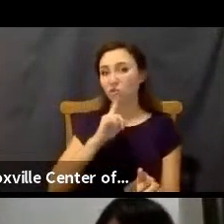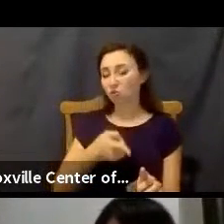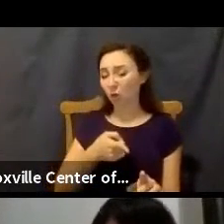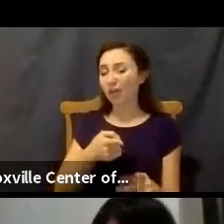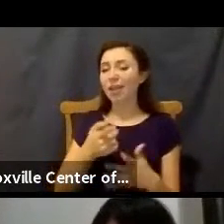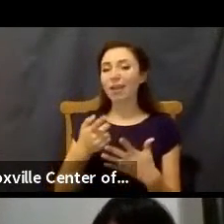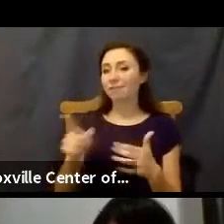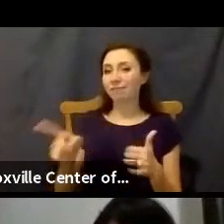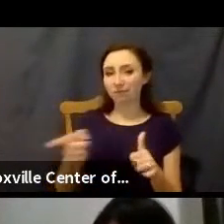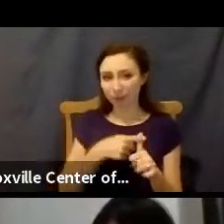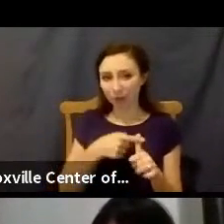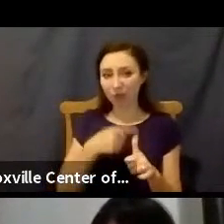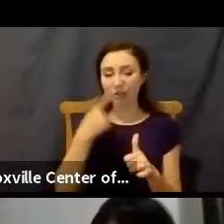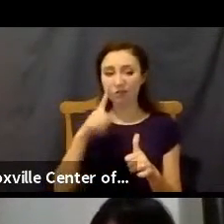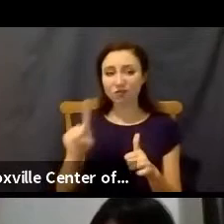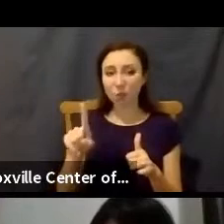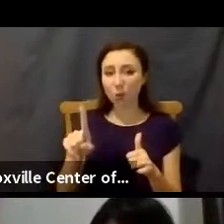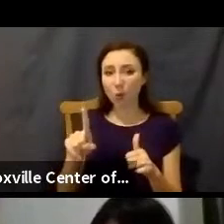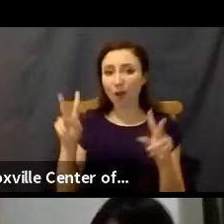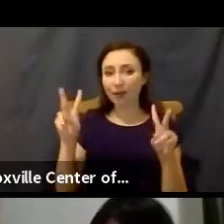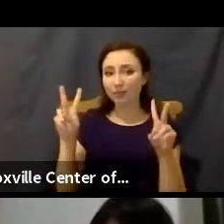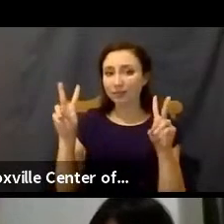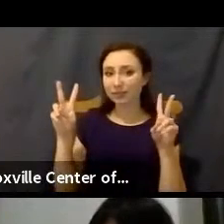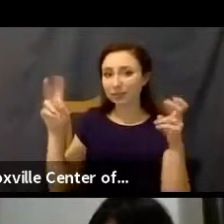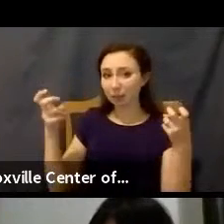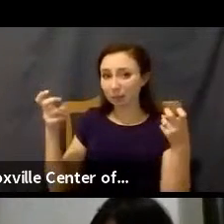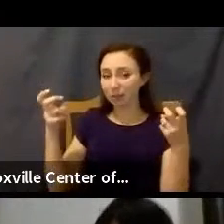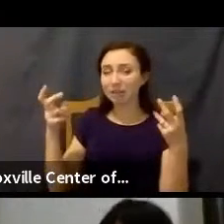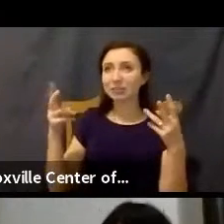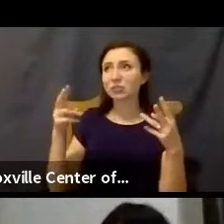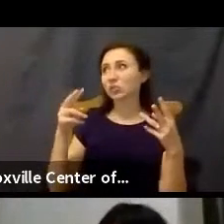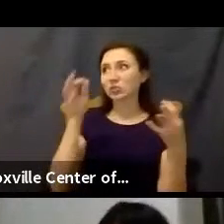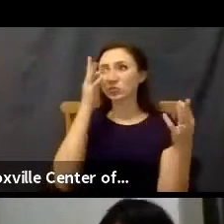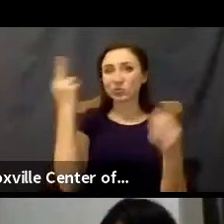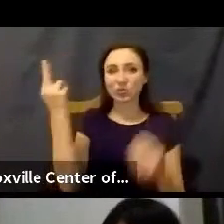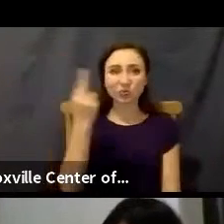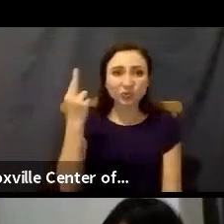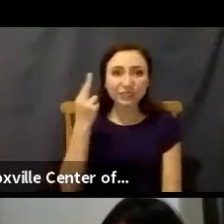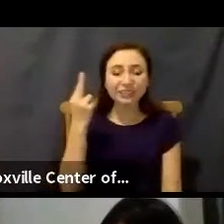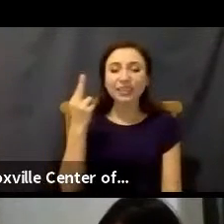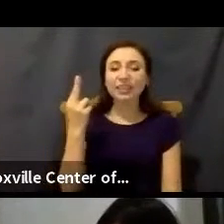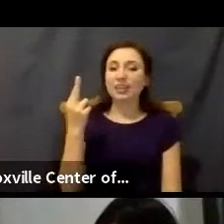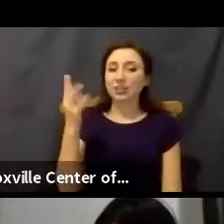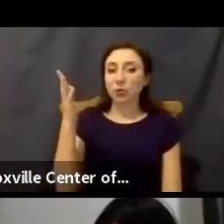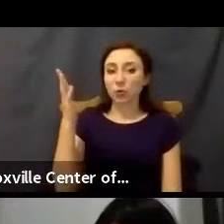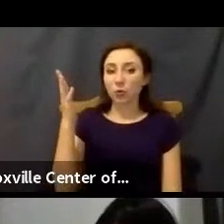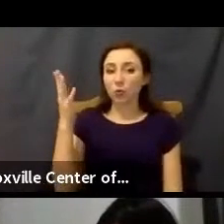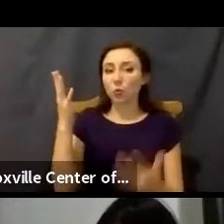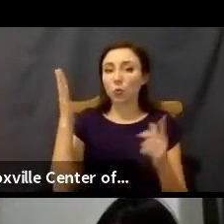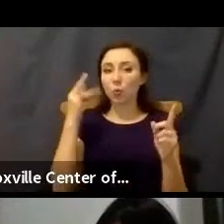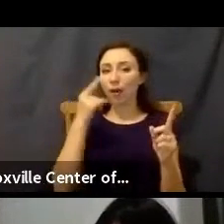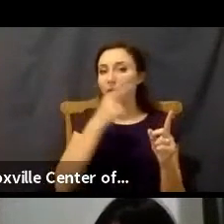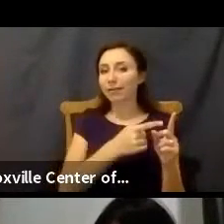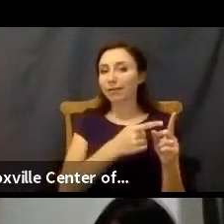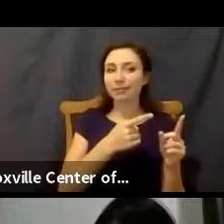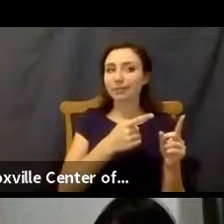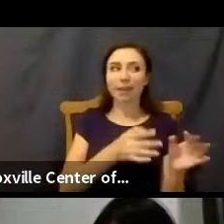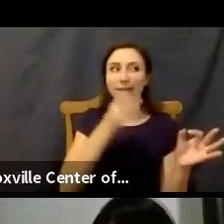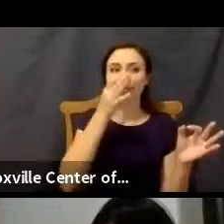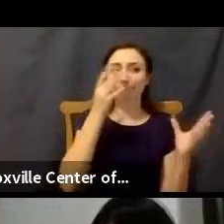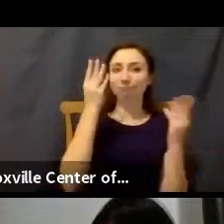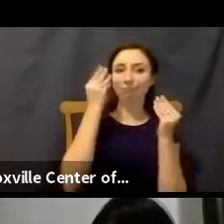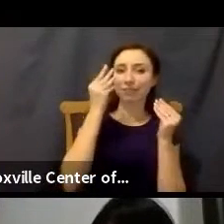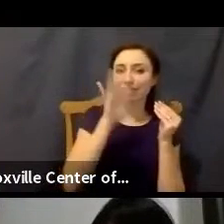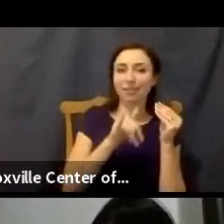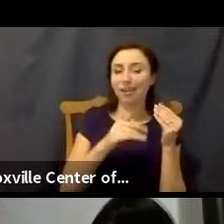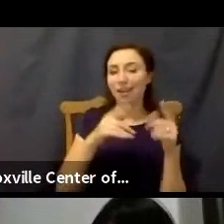what I'll say is, as far as a subjective rationale, that is, what is in a county commissioner's mind, I can't tell you. You'd have